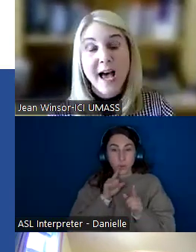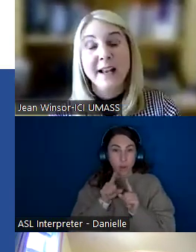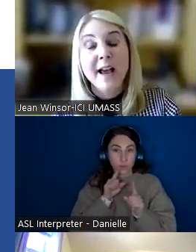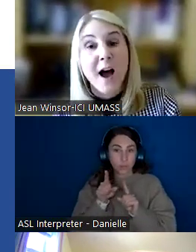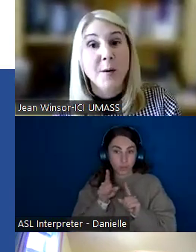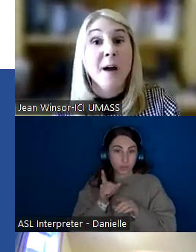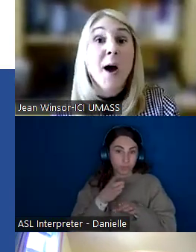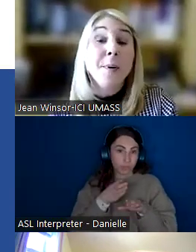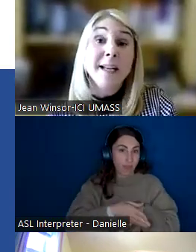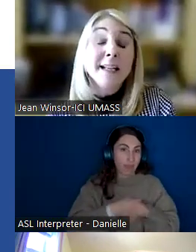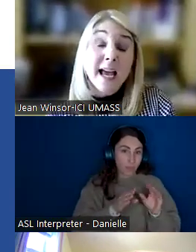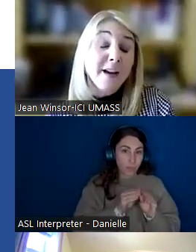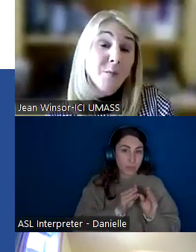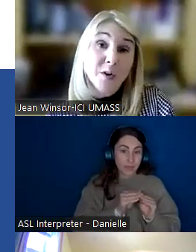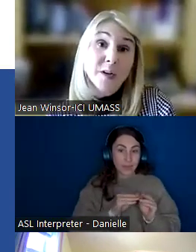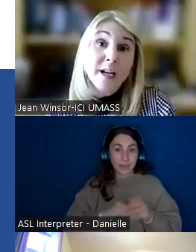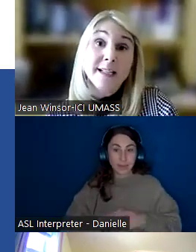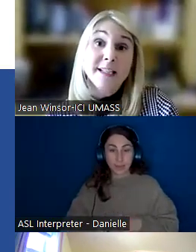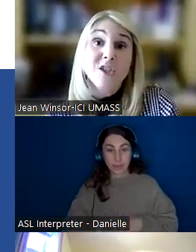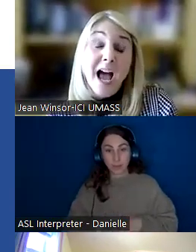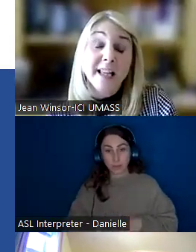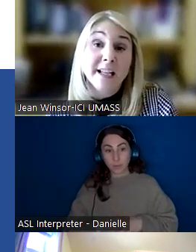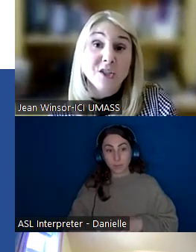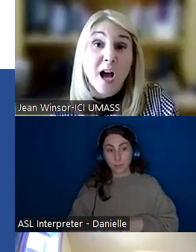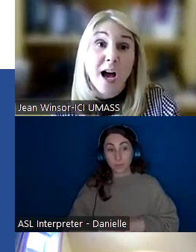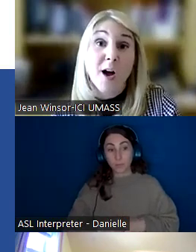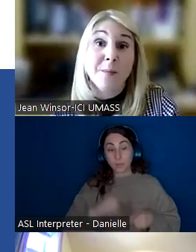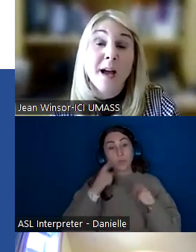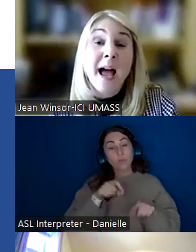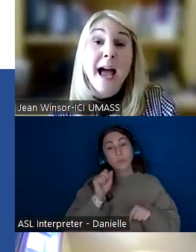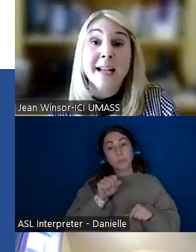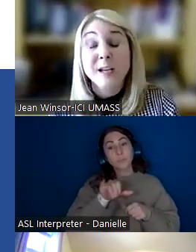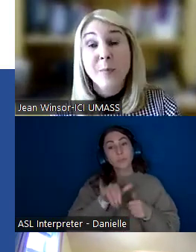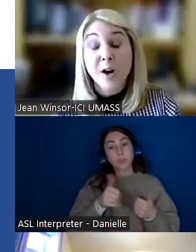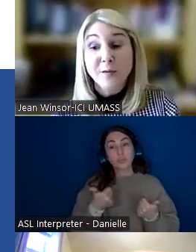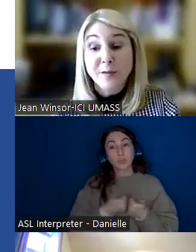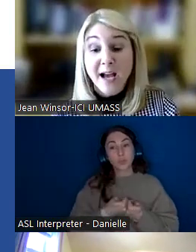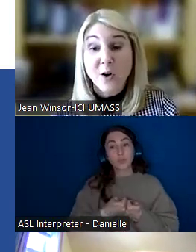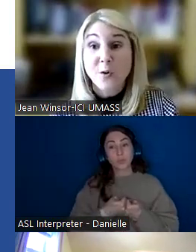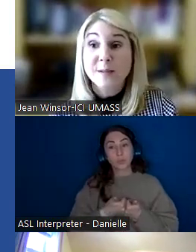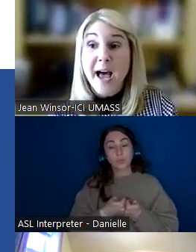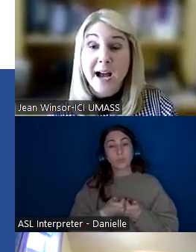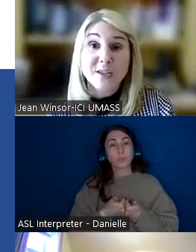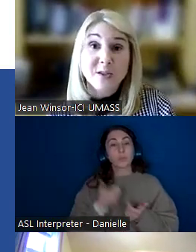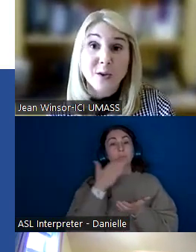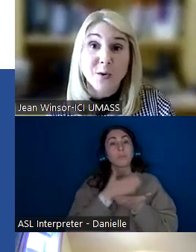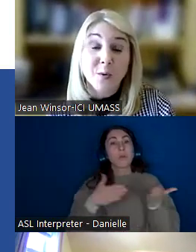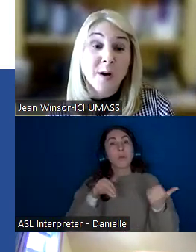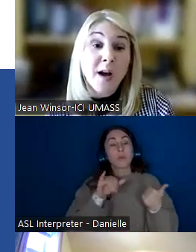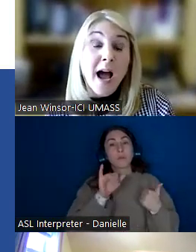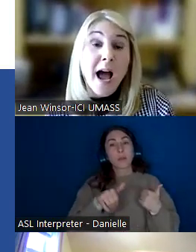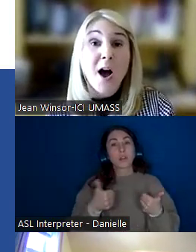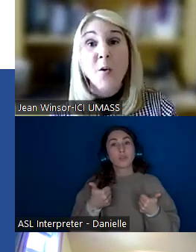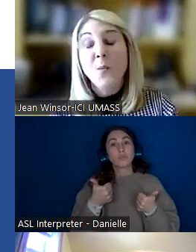about that. But it is, I will agree, it is a challenge. And I think part of that goes back